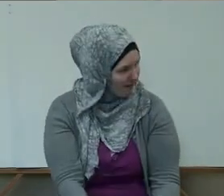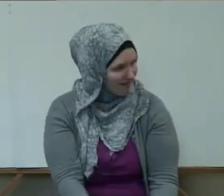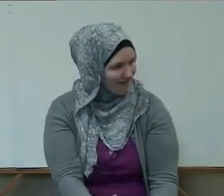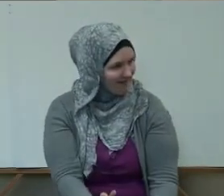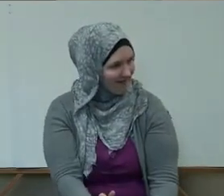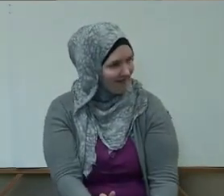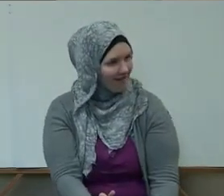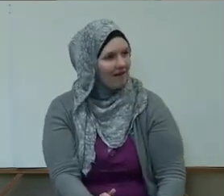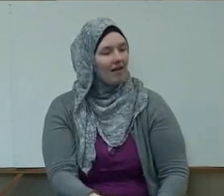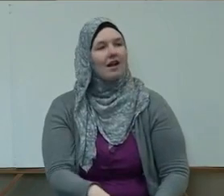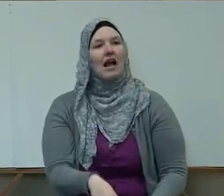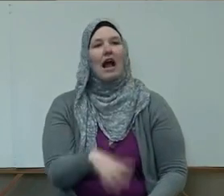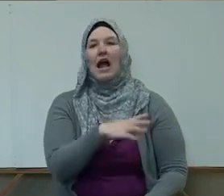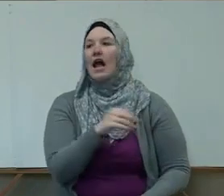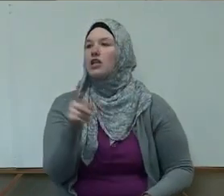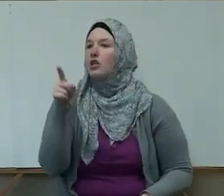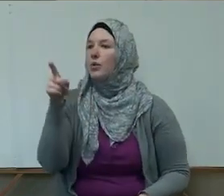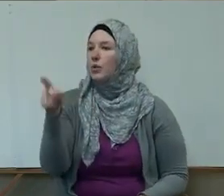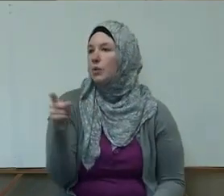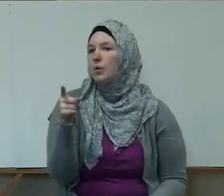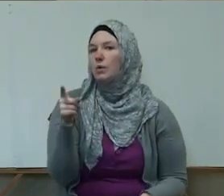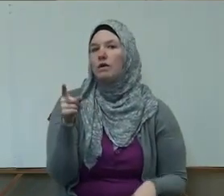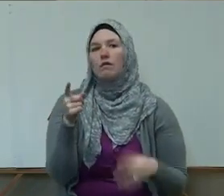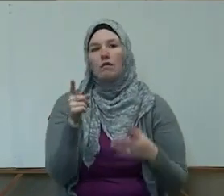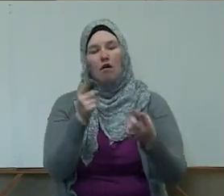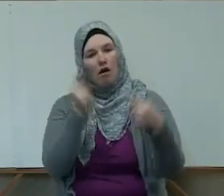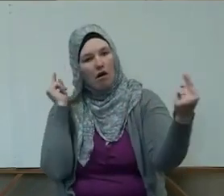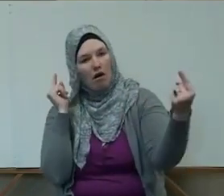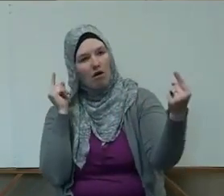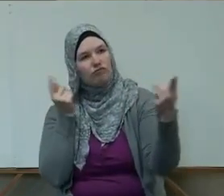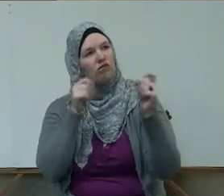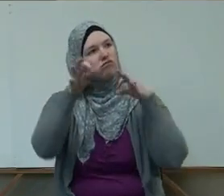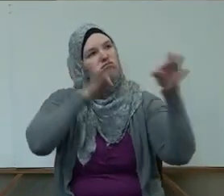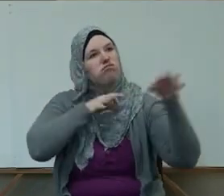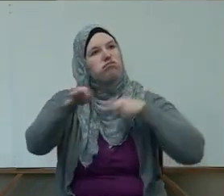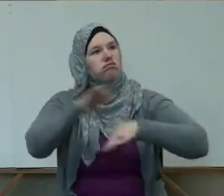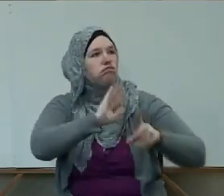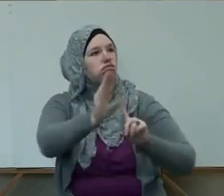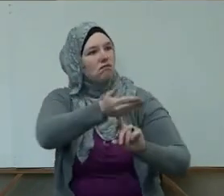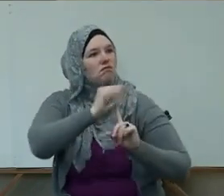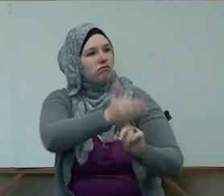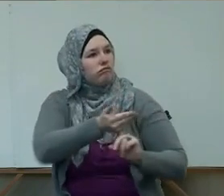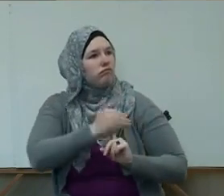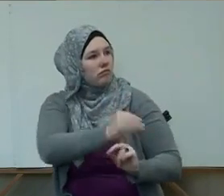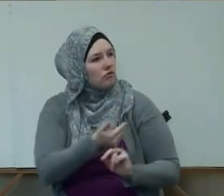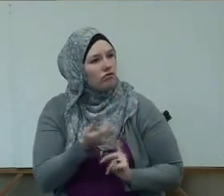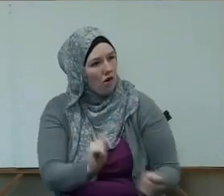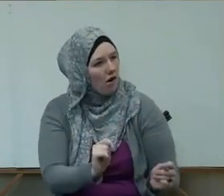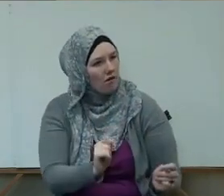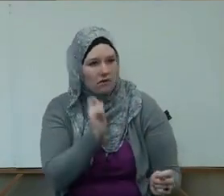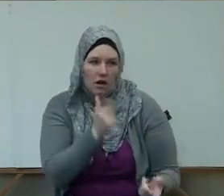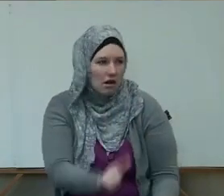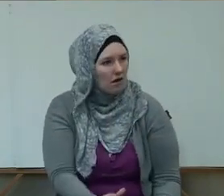to persuade somebody and convert him despite his clutching to his faith. If anybody